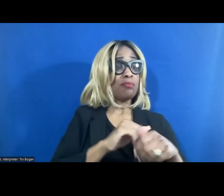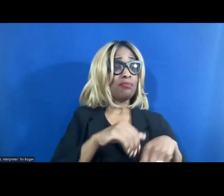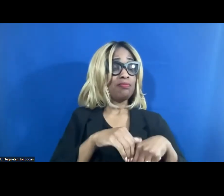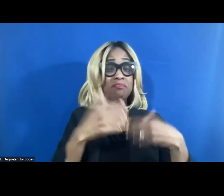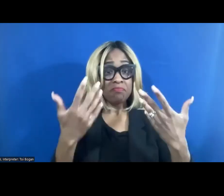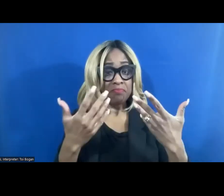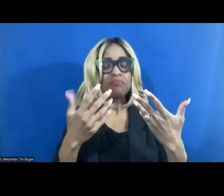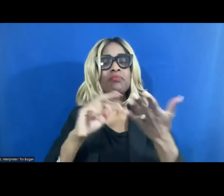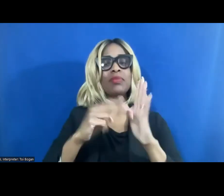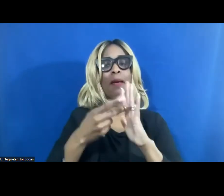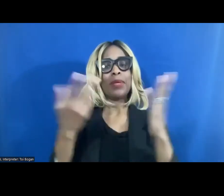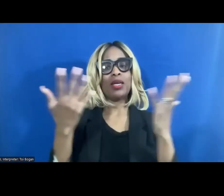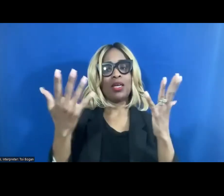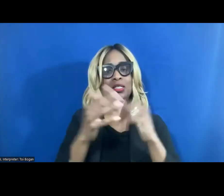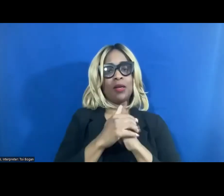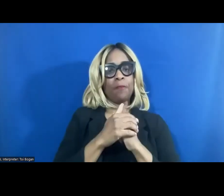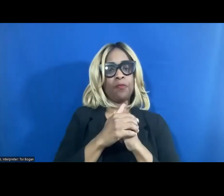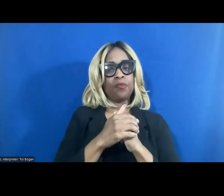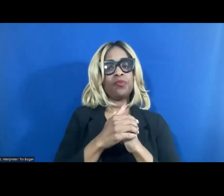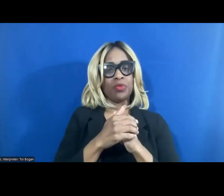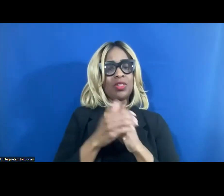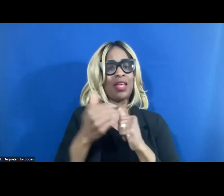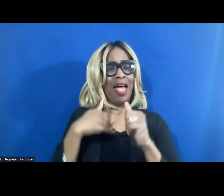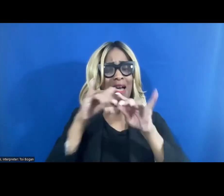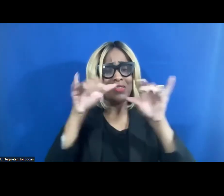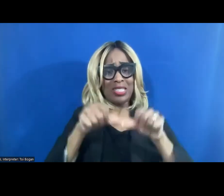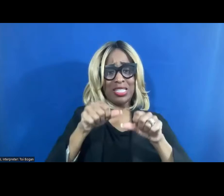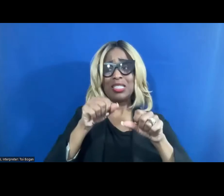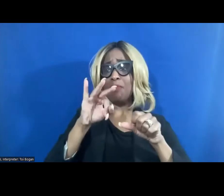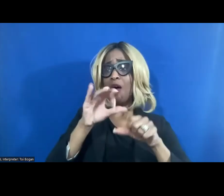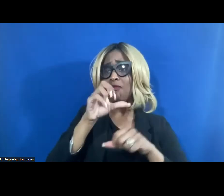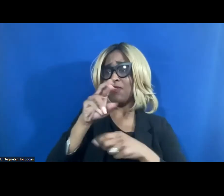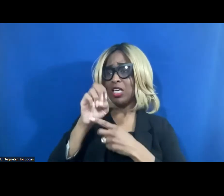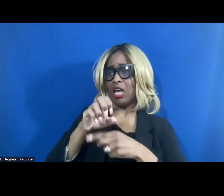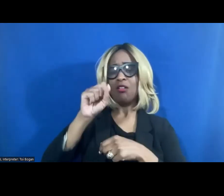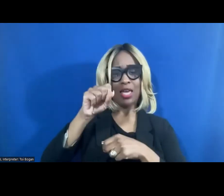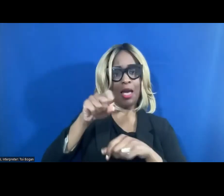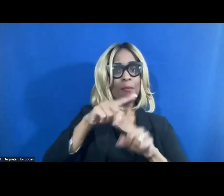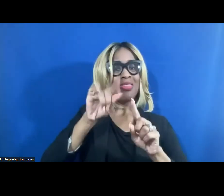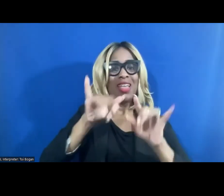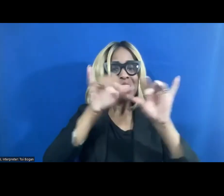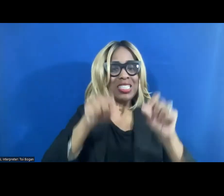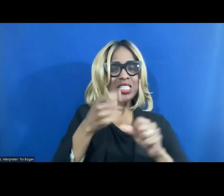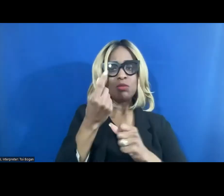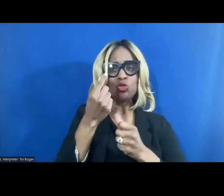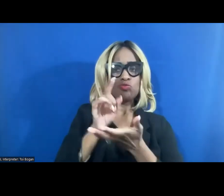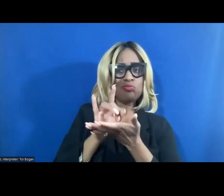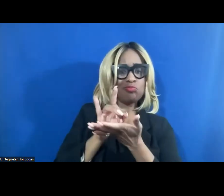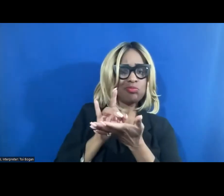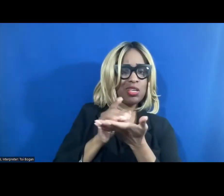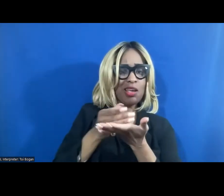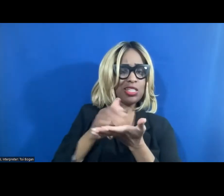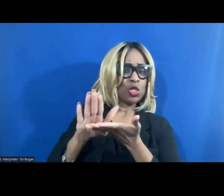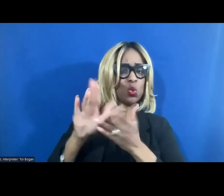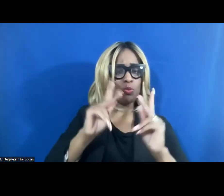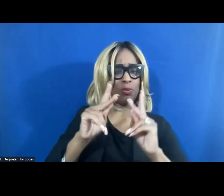this mean? It means that we have systems of care that are excluding people from care when they need it.